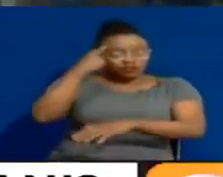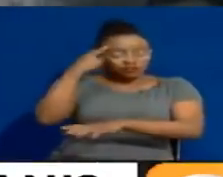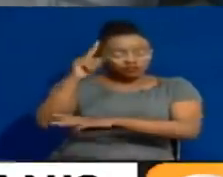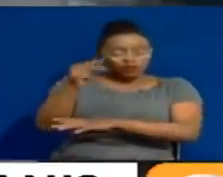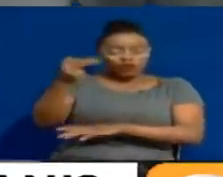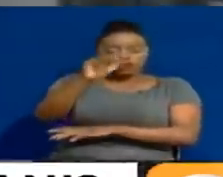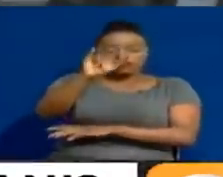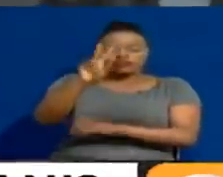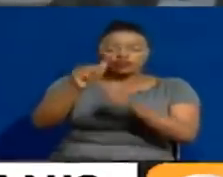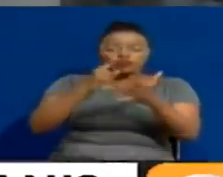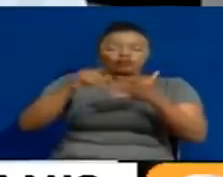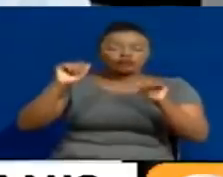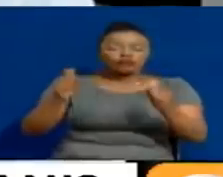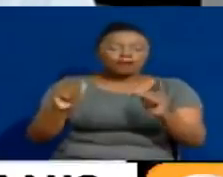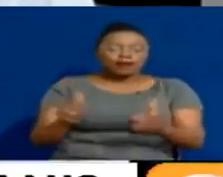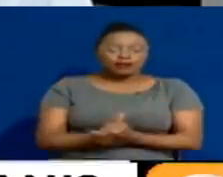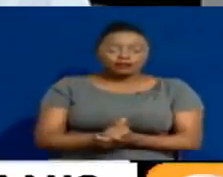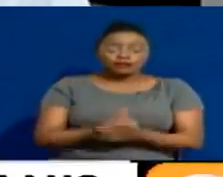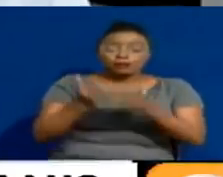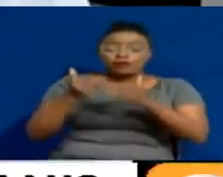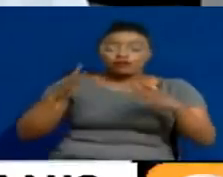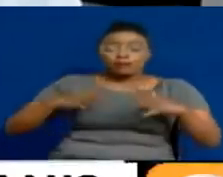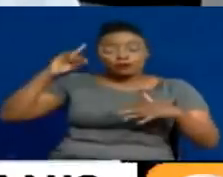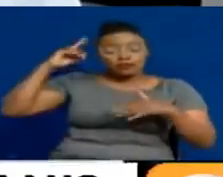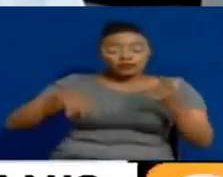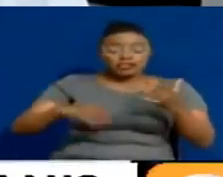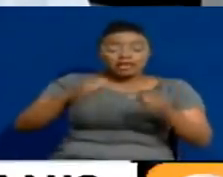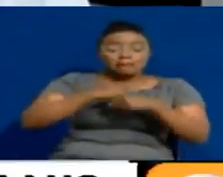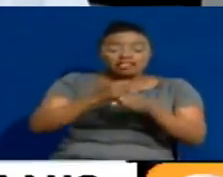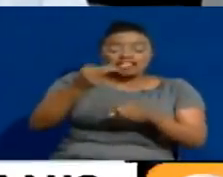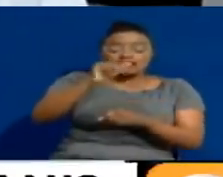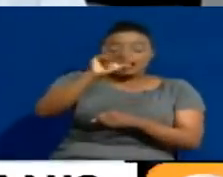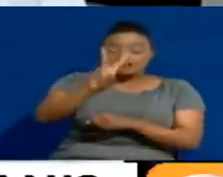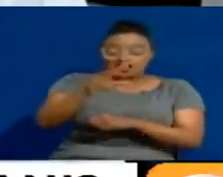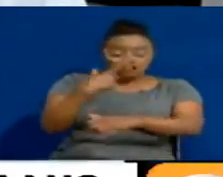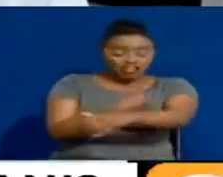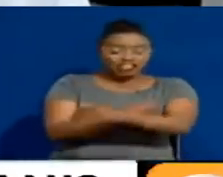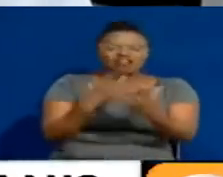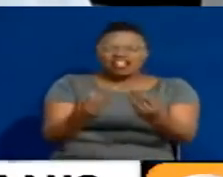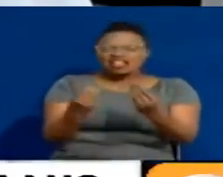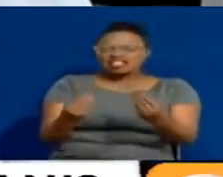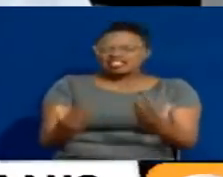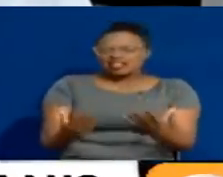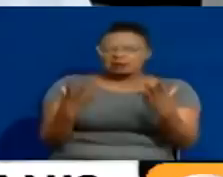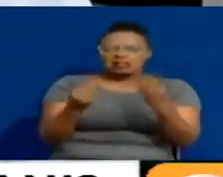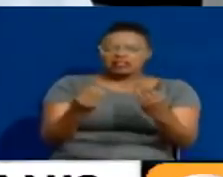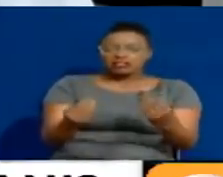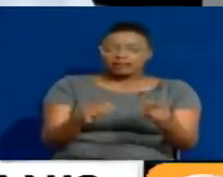HIV iliyoidhinishwa. Initially, people thought making an HIV vaccine was going to be slam dunk,